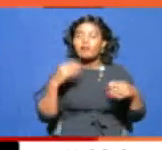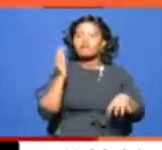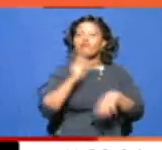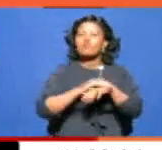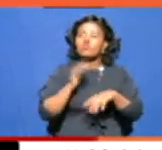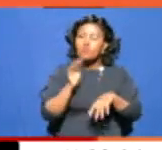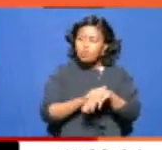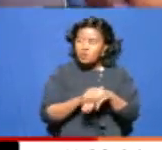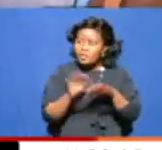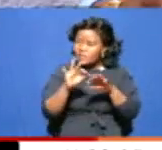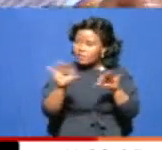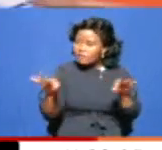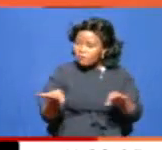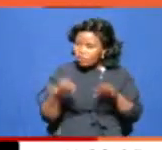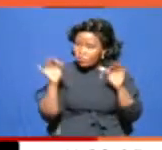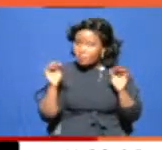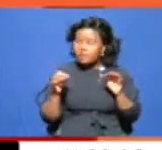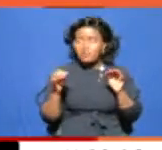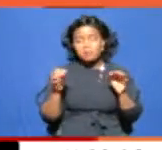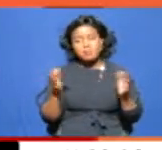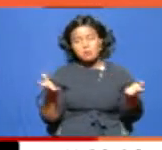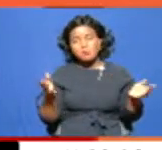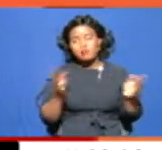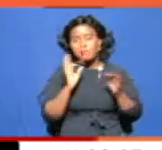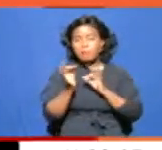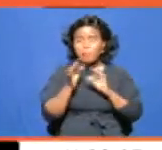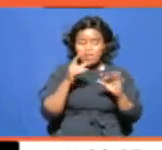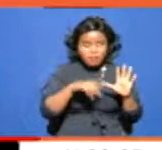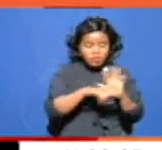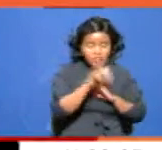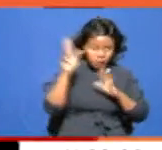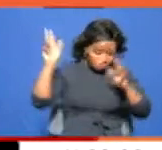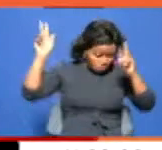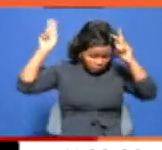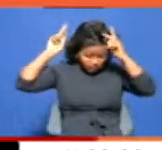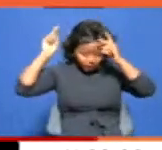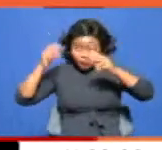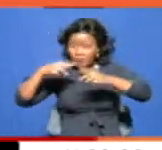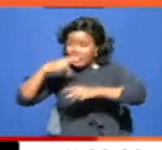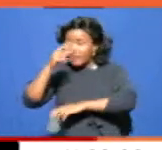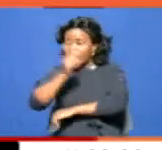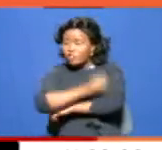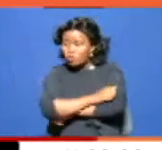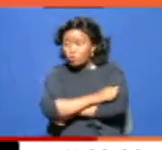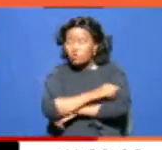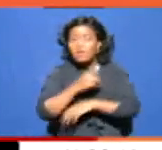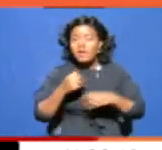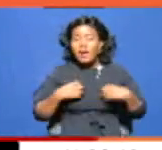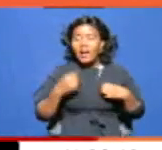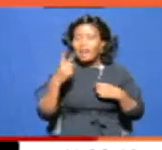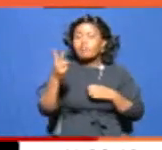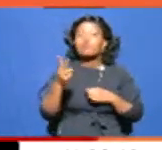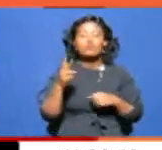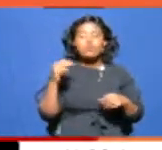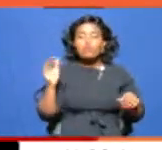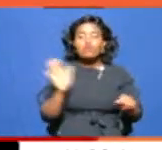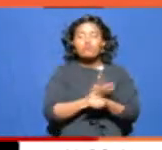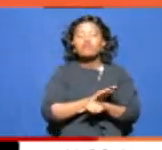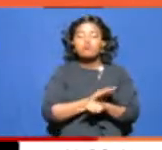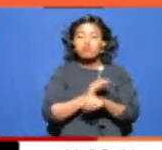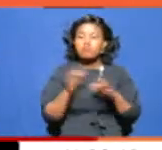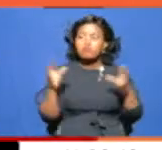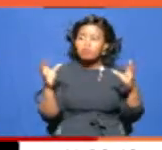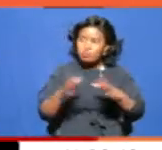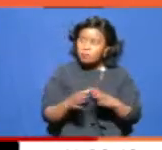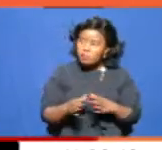the Kamtoyoyos and the Ruarakas. If you go to Kakamega High School, they have two proper fields that you can play at Kenyan Kisi High School. Kisi